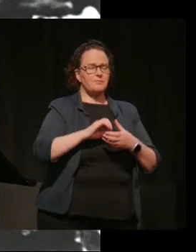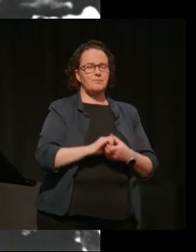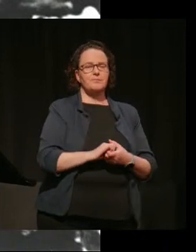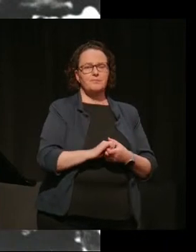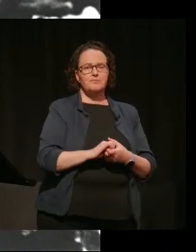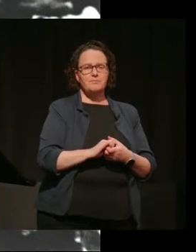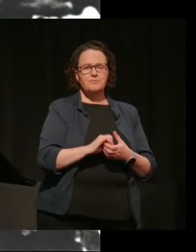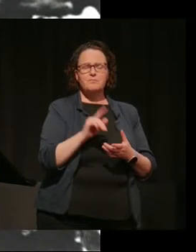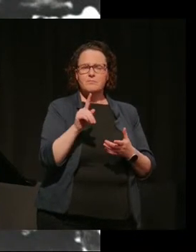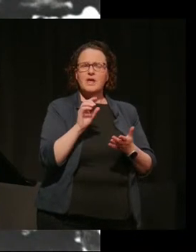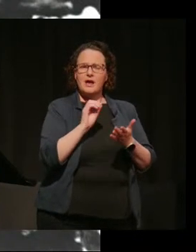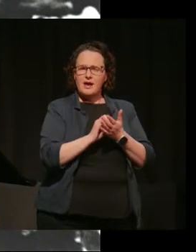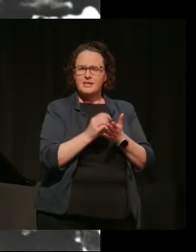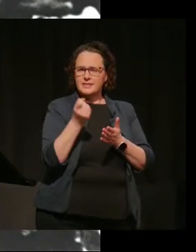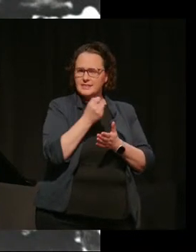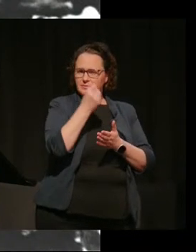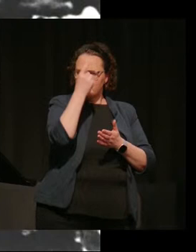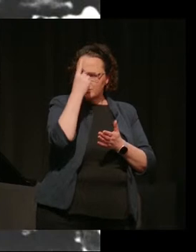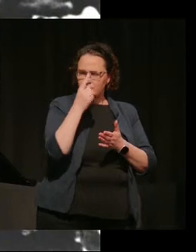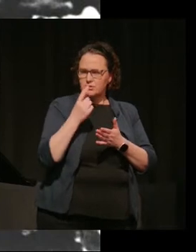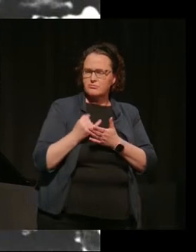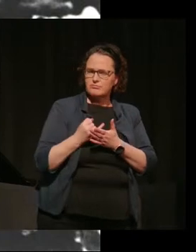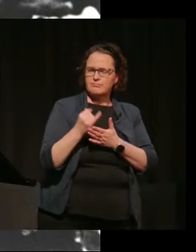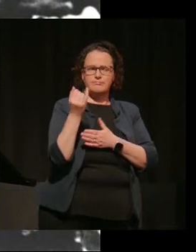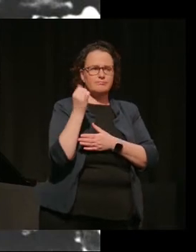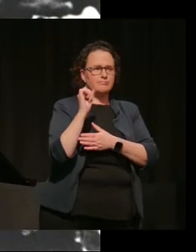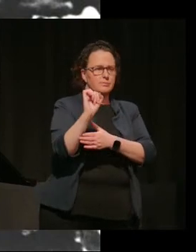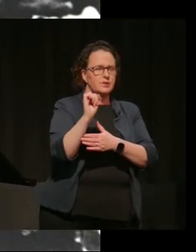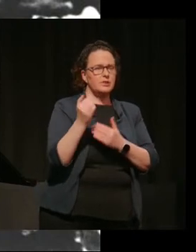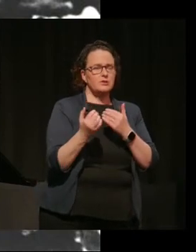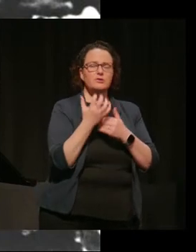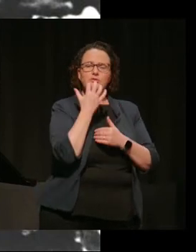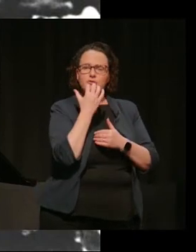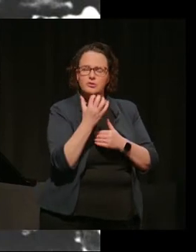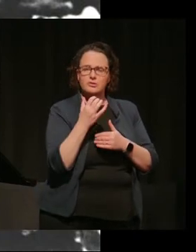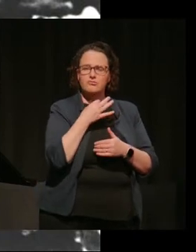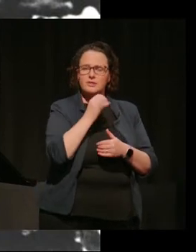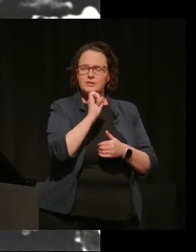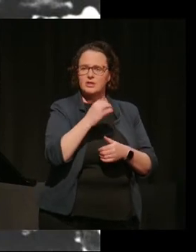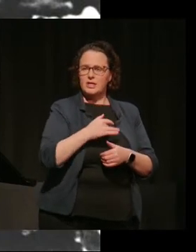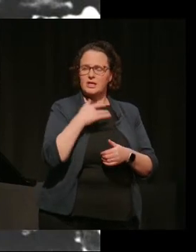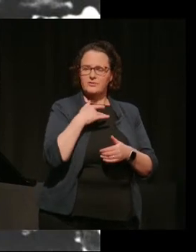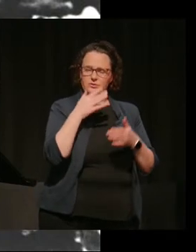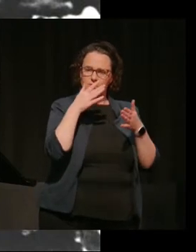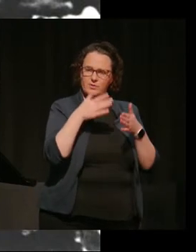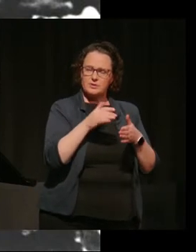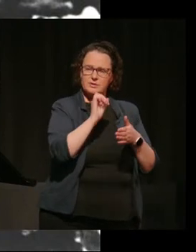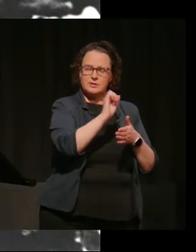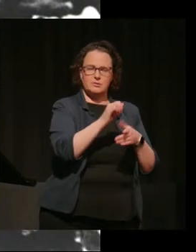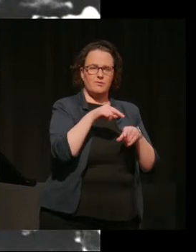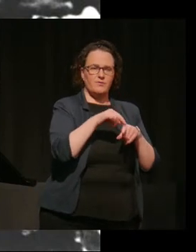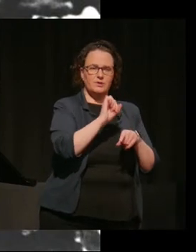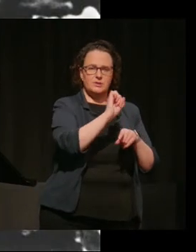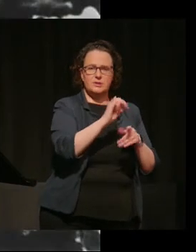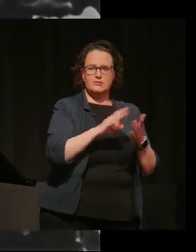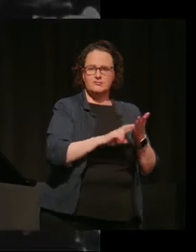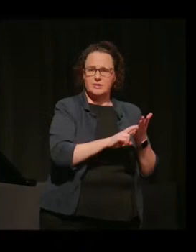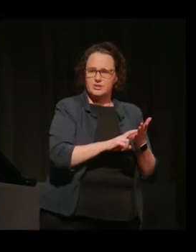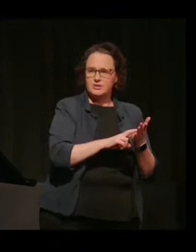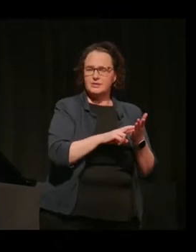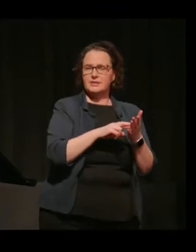There was spiritual resistance, where Jews risked their lives to maintain their religious observance in the ghettos and the camps.